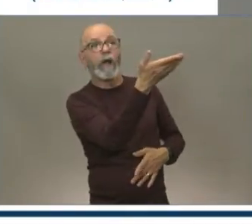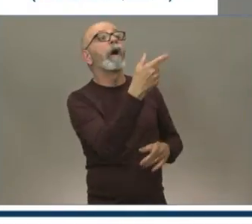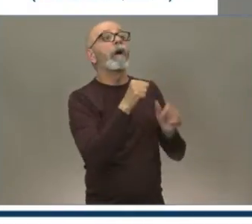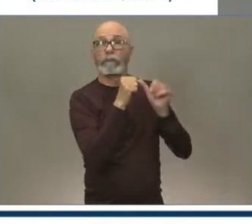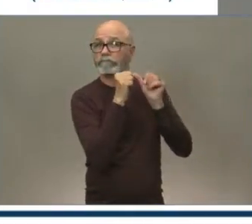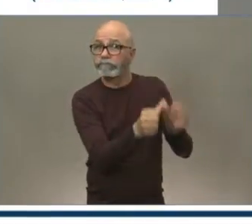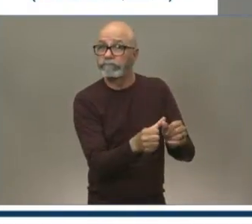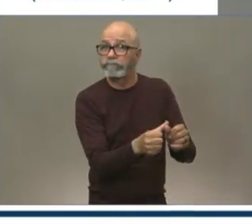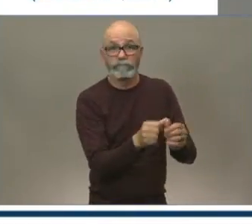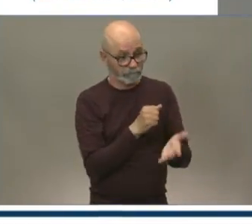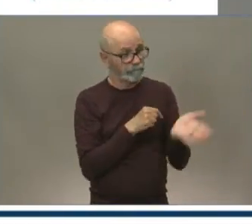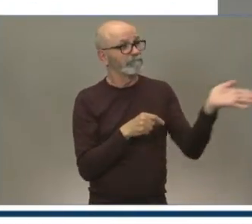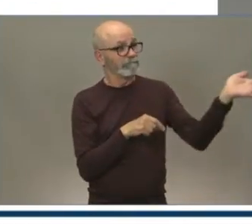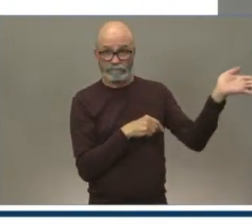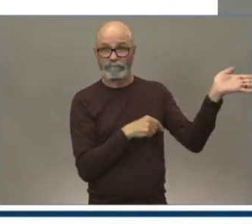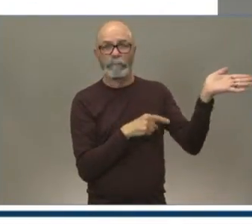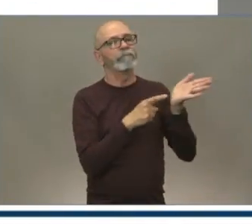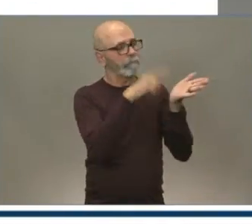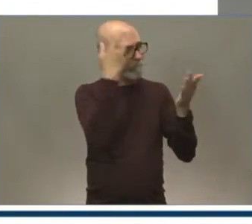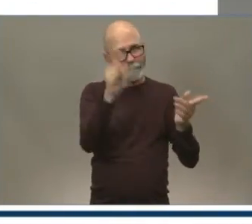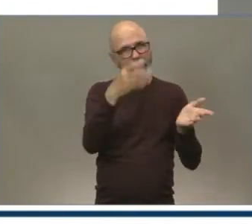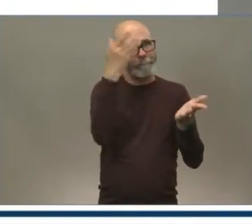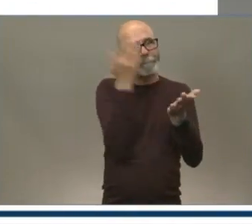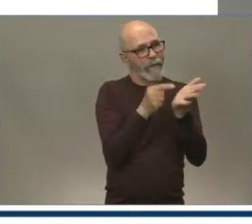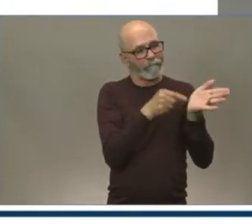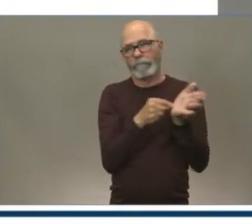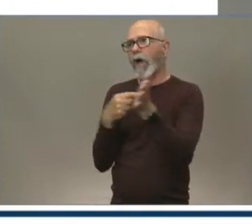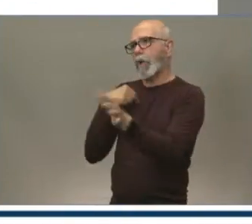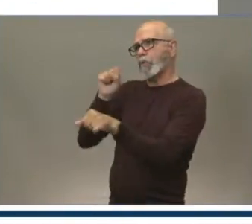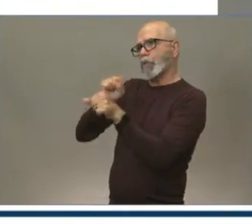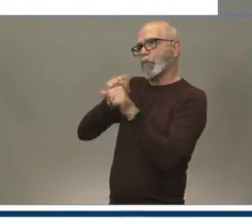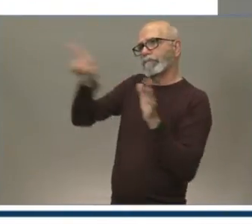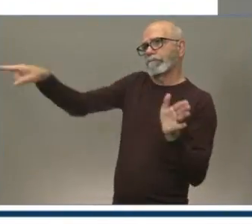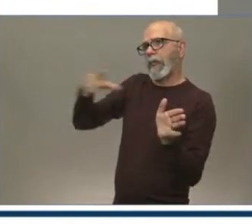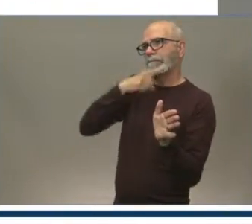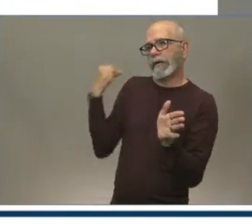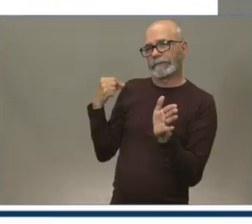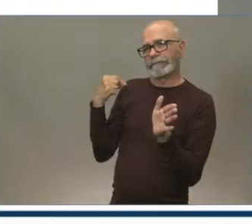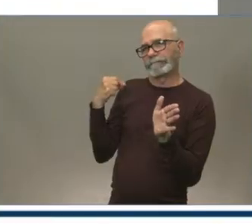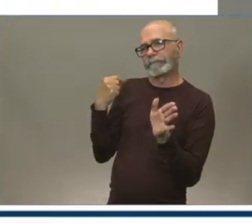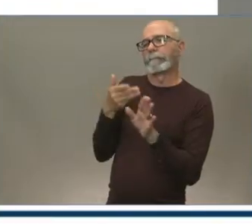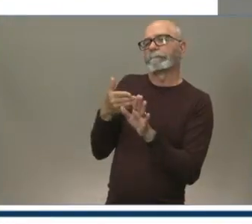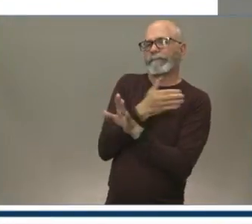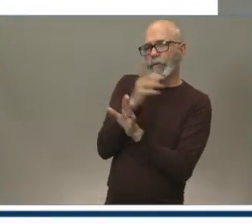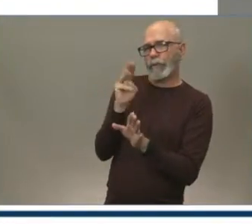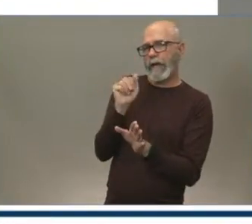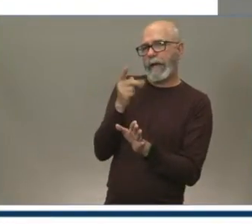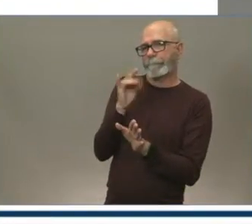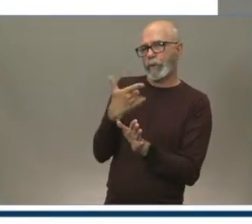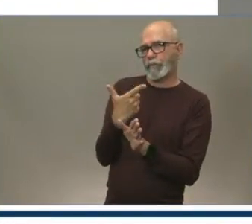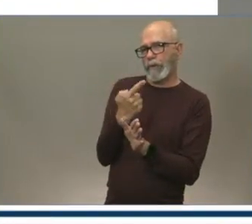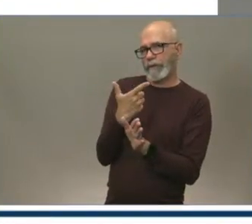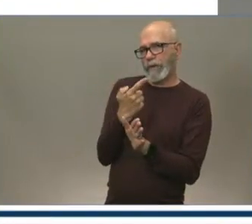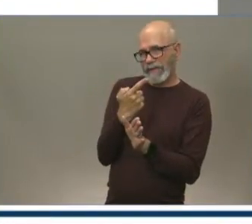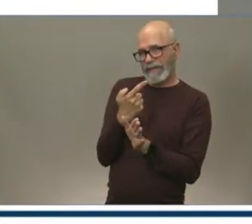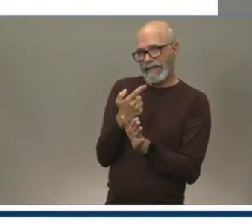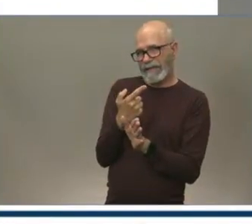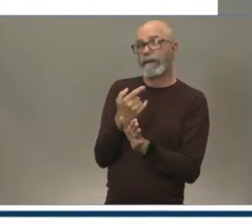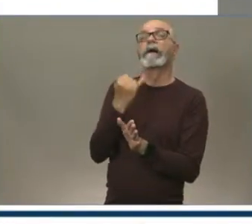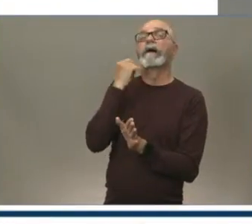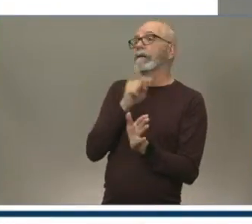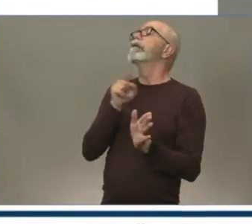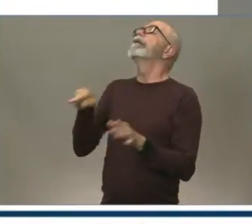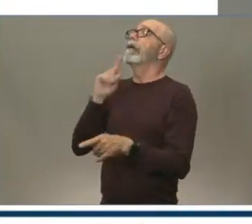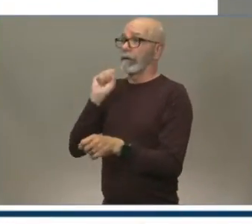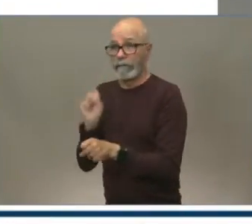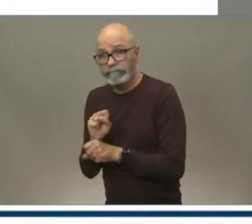was before April 21st, and a self-isolation plan. So you're allowed to come here to accept the job, but you